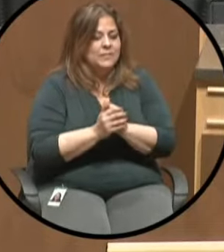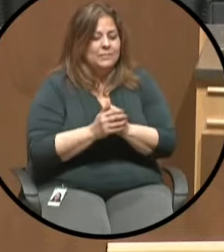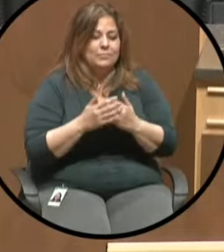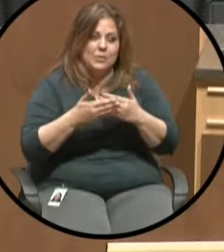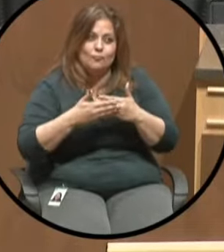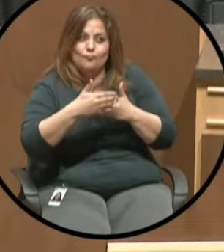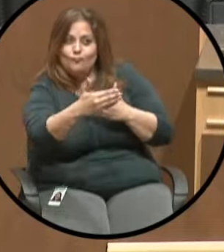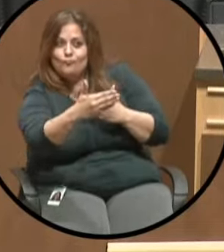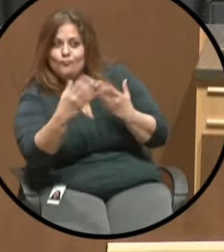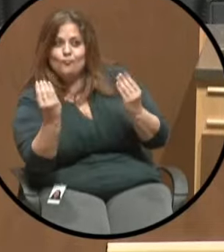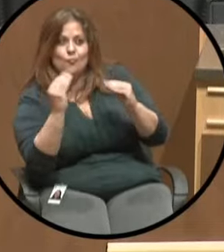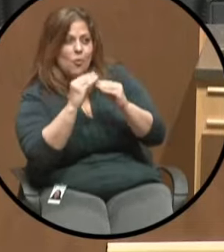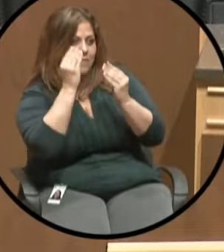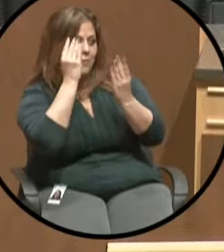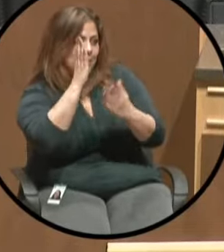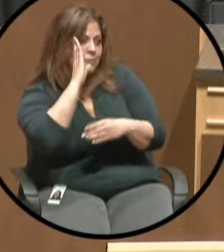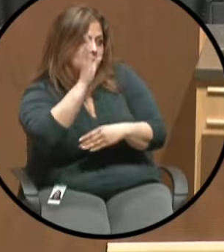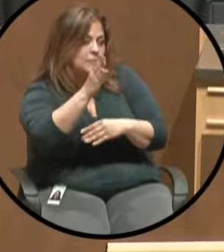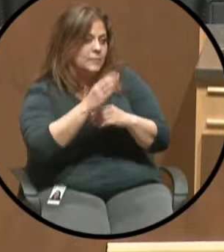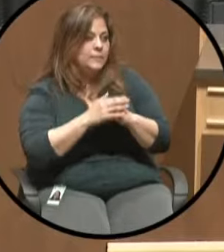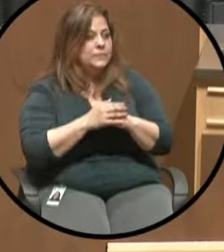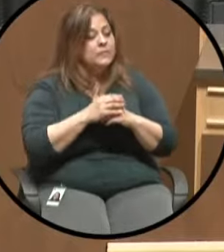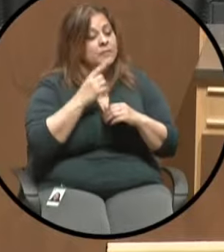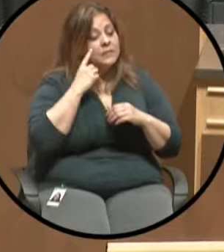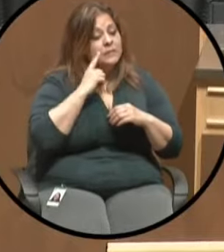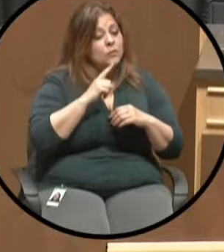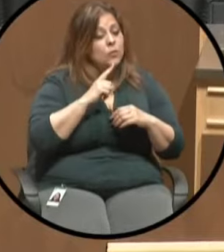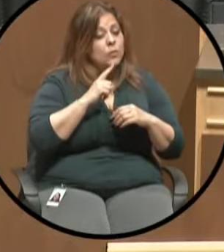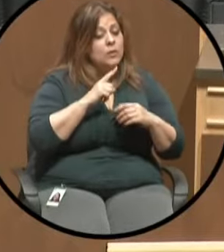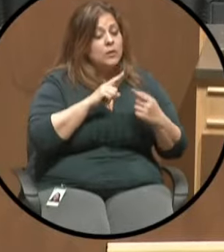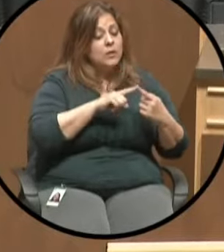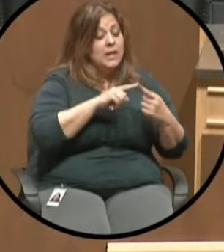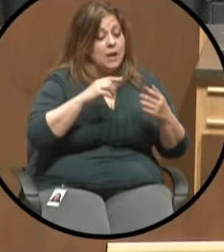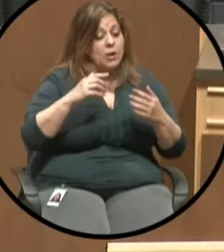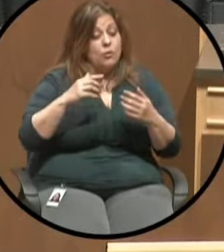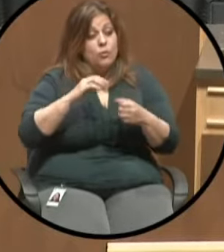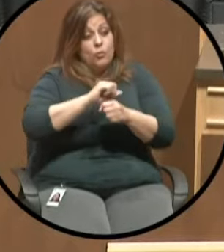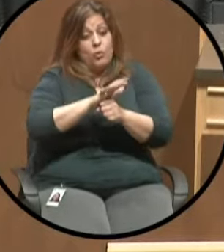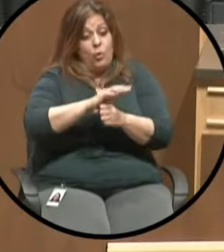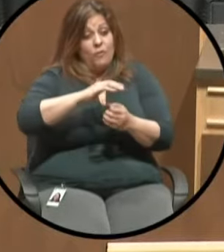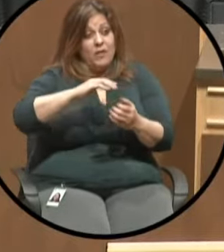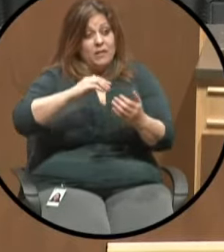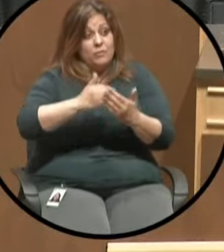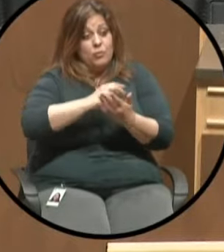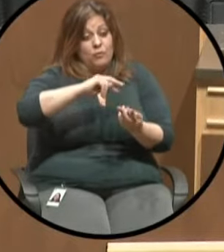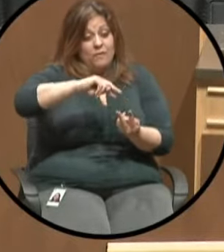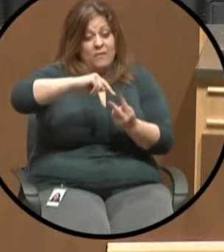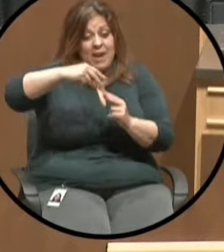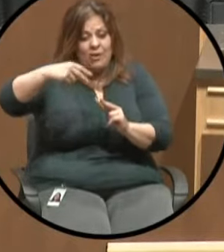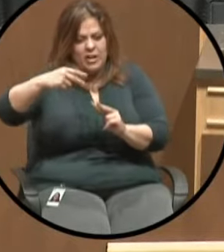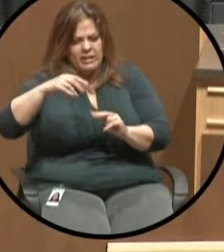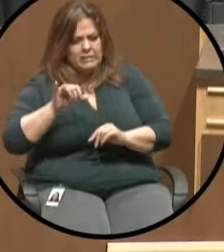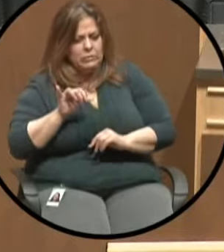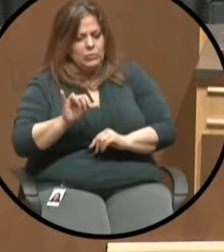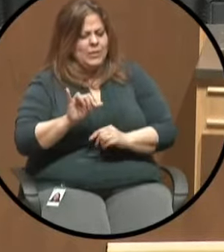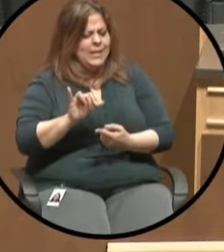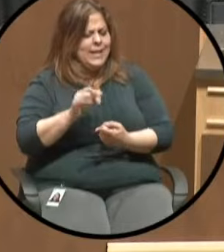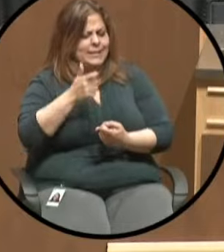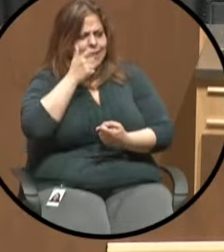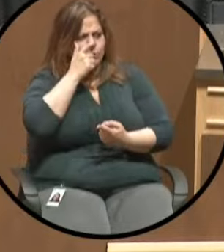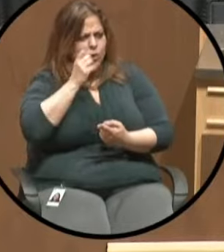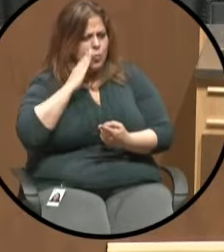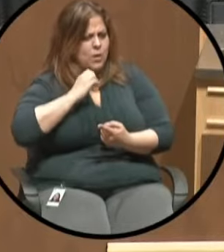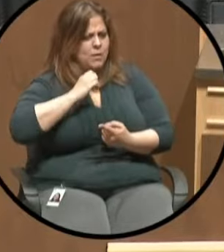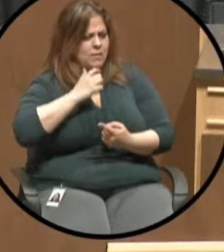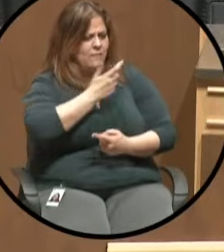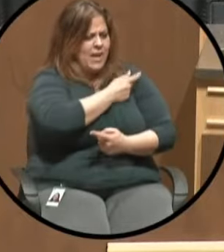that. As far as protection against variants, this is also interesting because we are